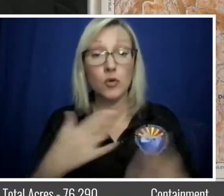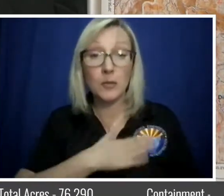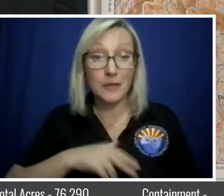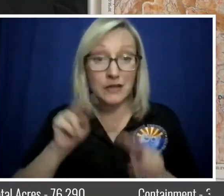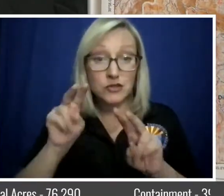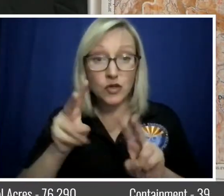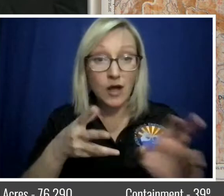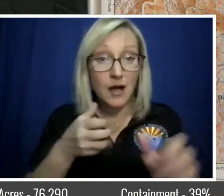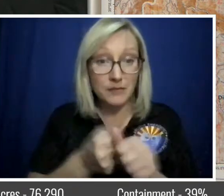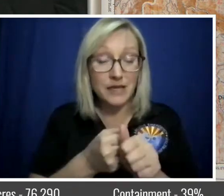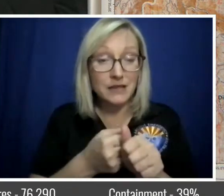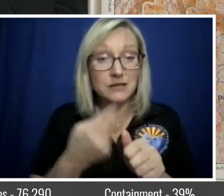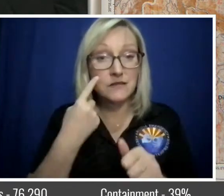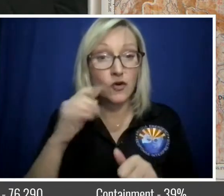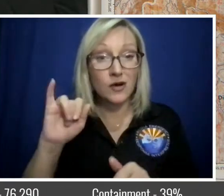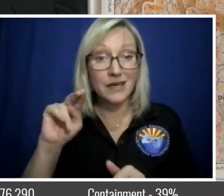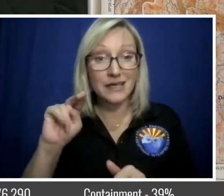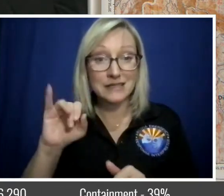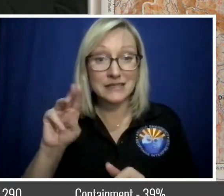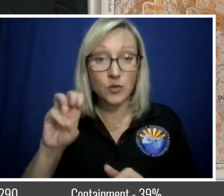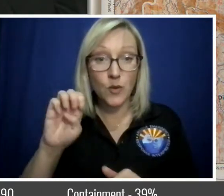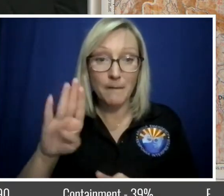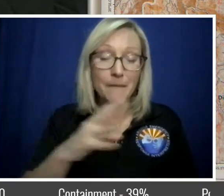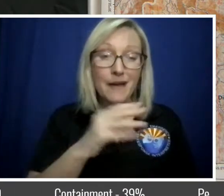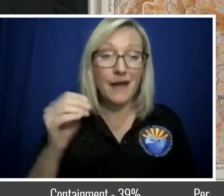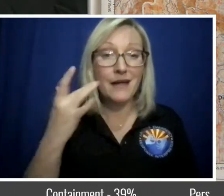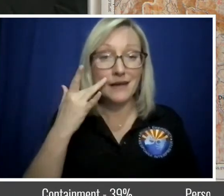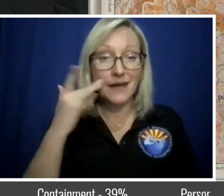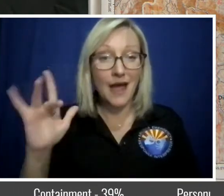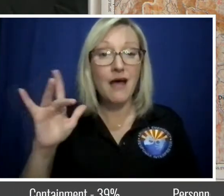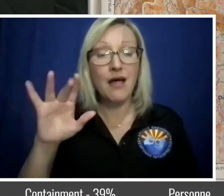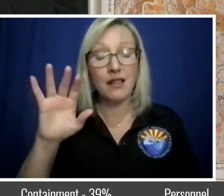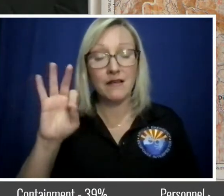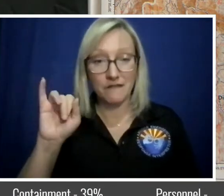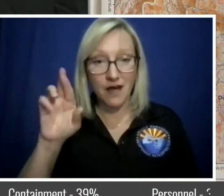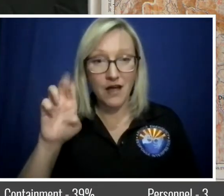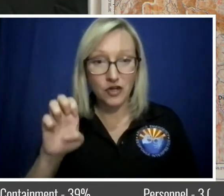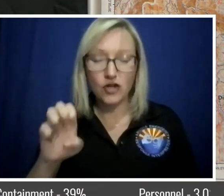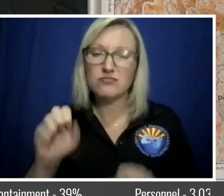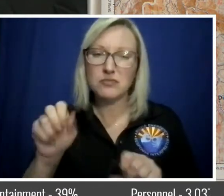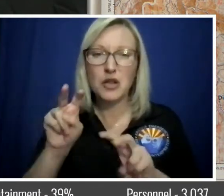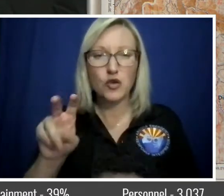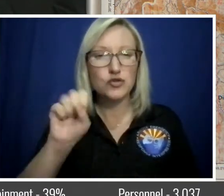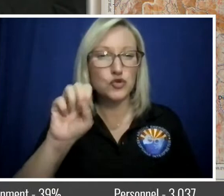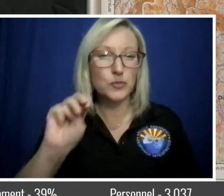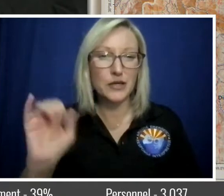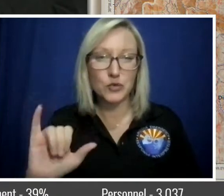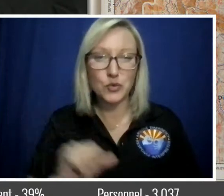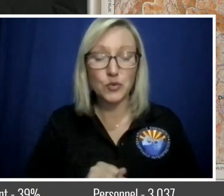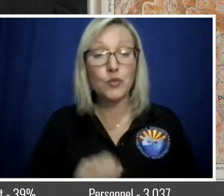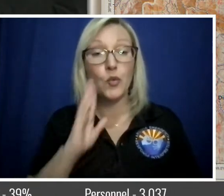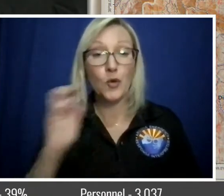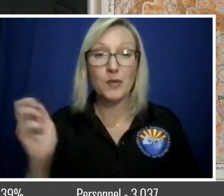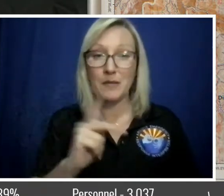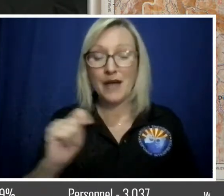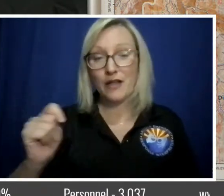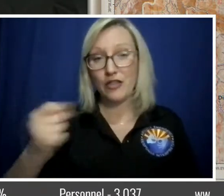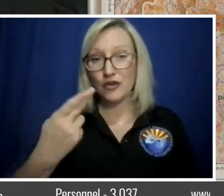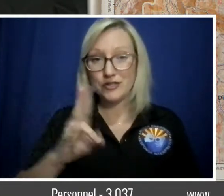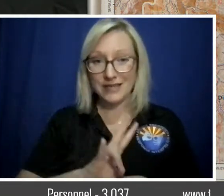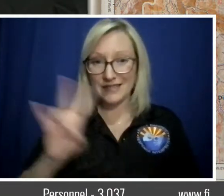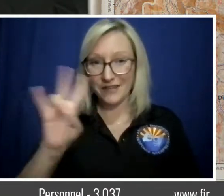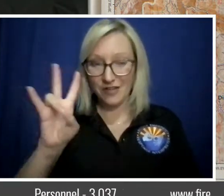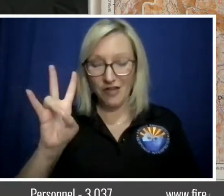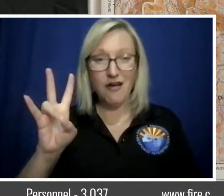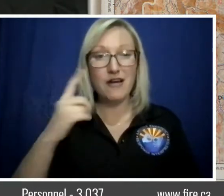and CAL FIRE. Our websites have those updates on them, and you can look at our social media accounts as well. We'll be back on Thursday at 7 o'clock with this meeting.